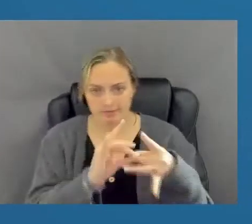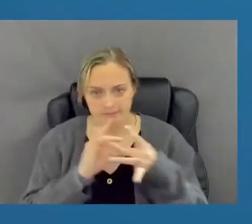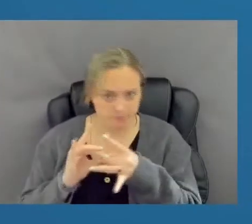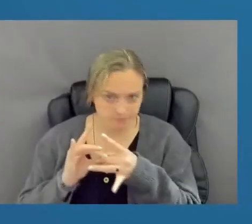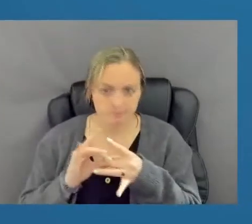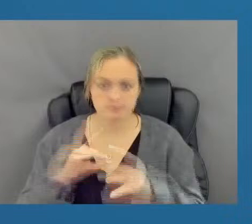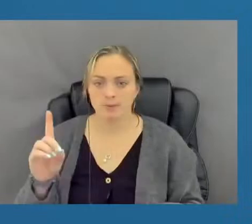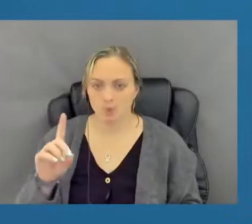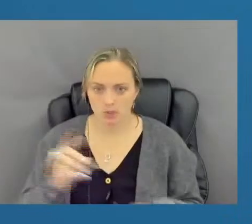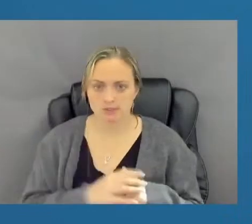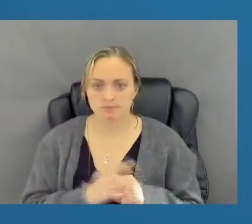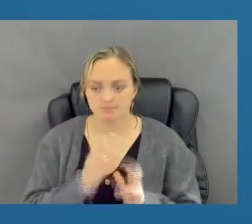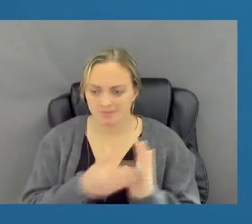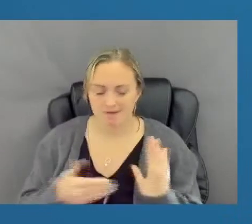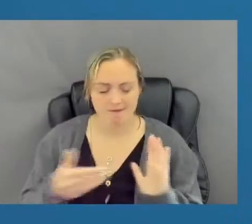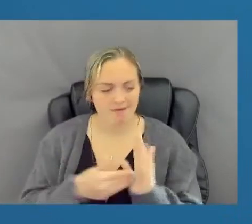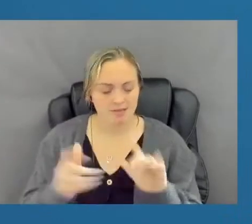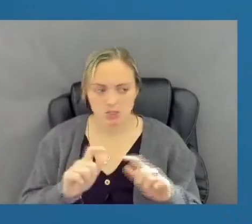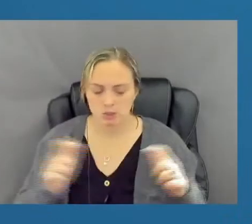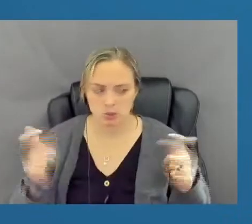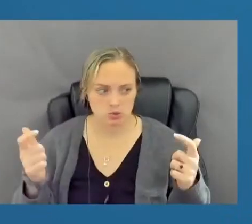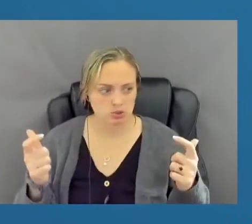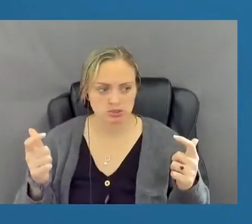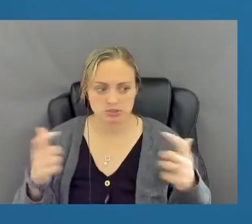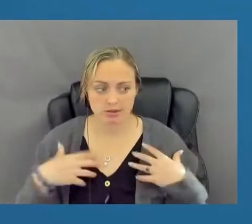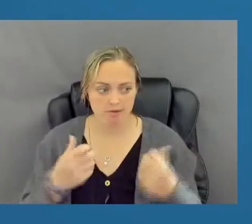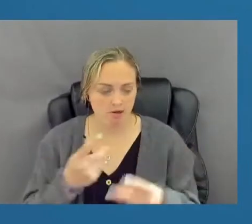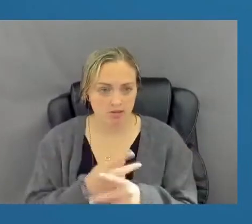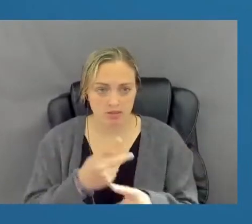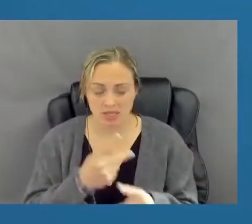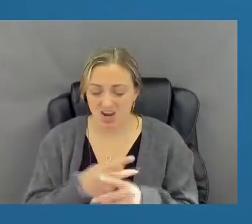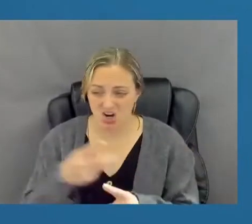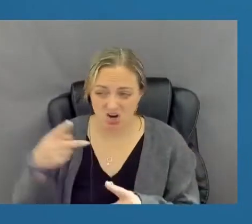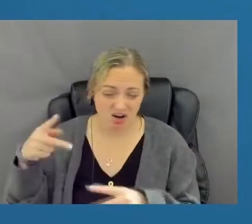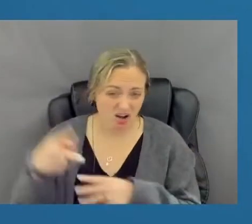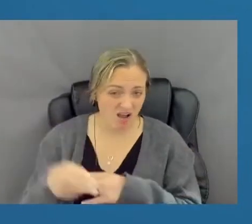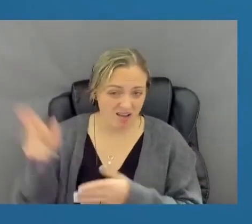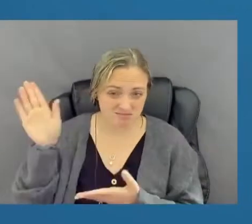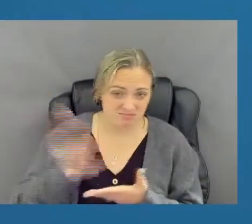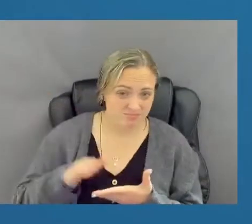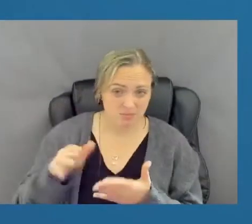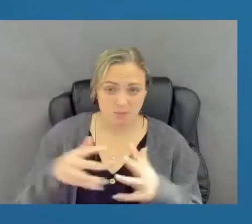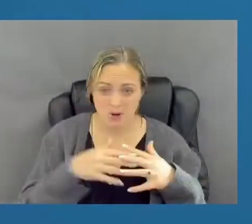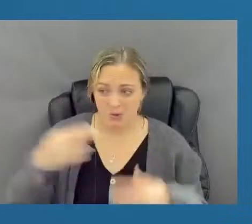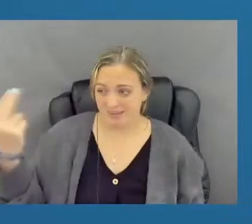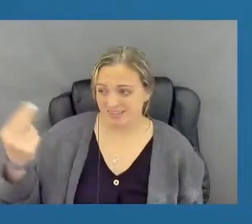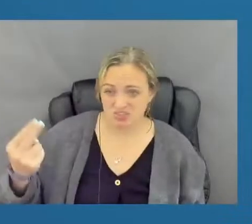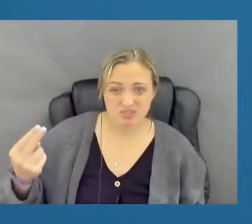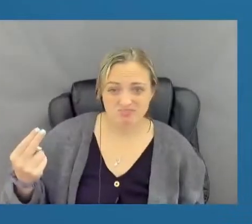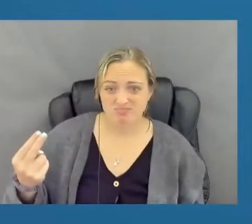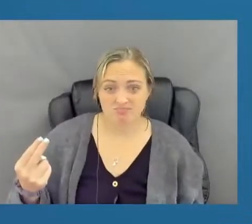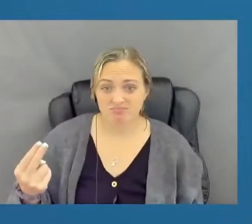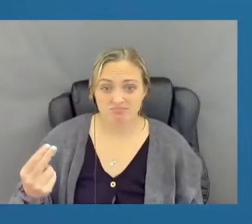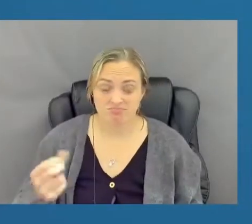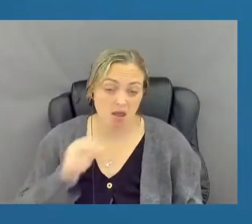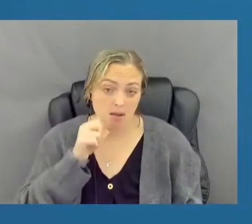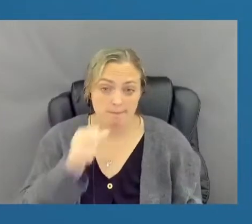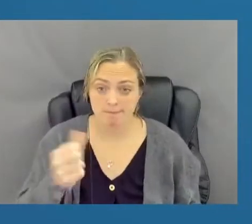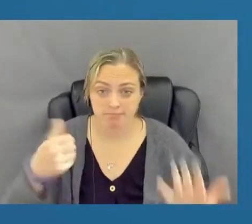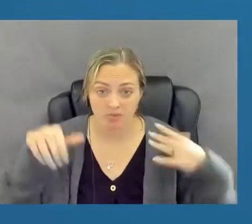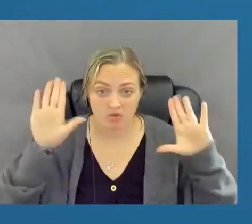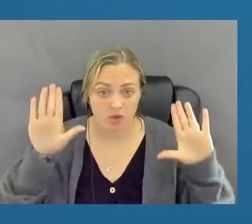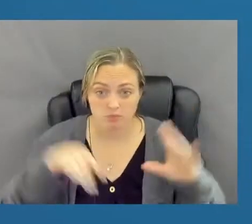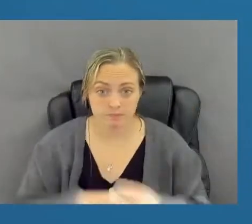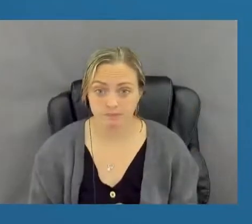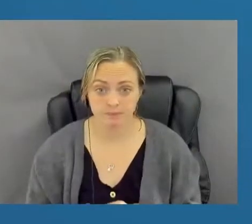Democrats against the largest health care cut in American history. And we are not standing down.